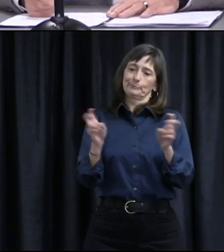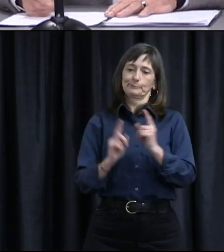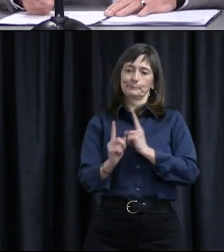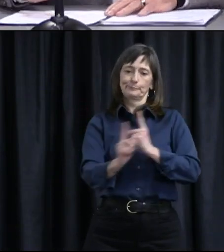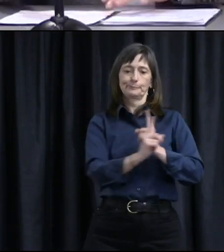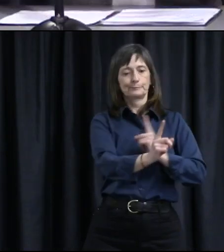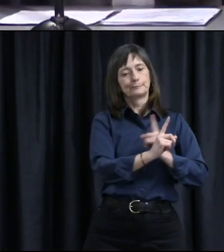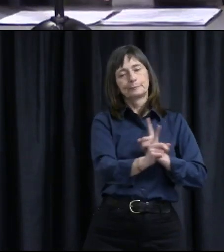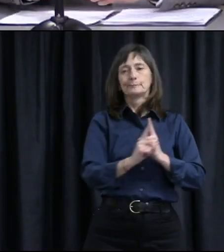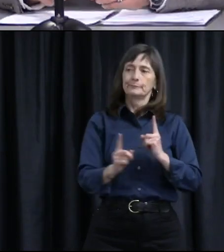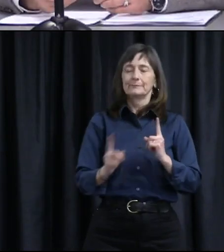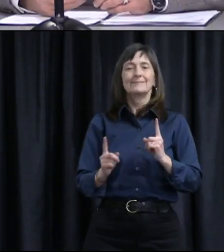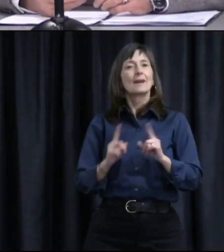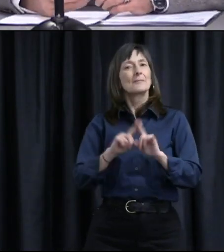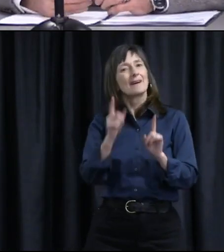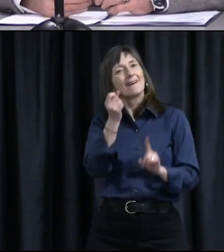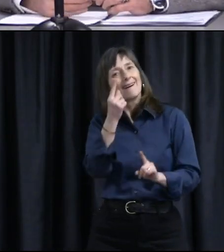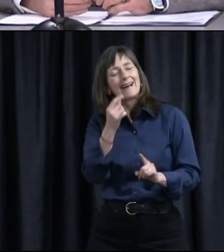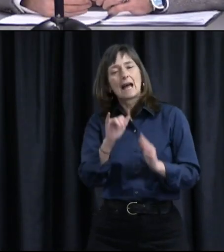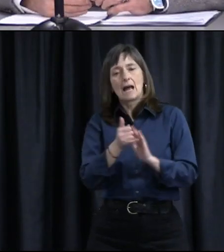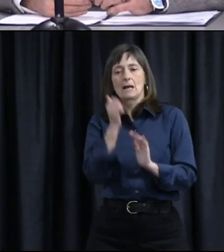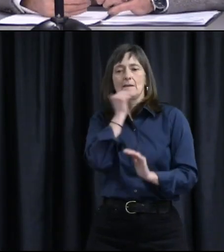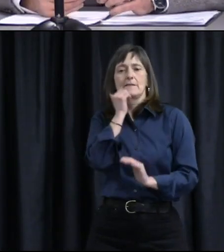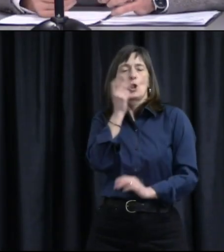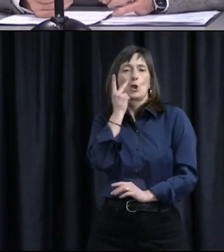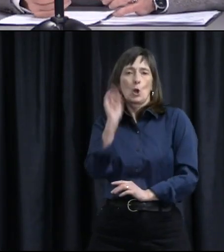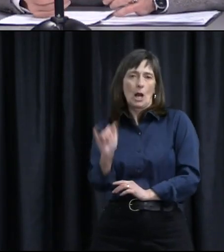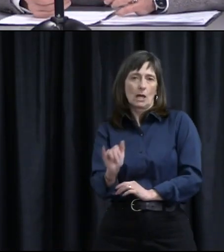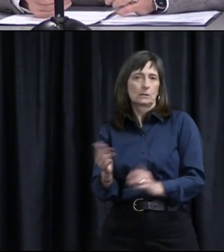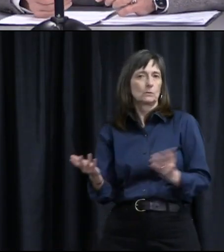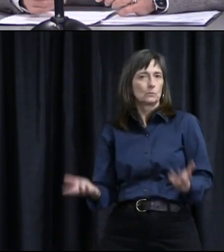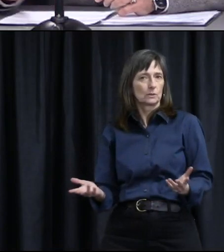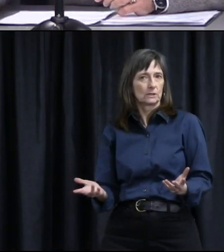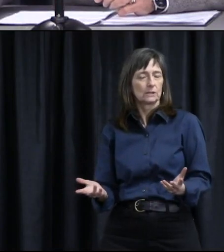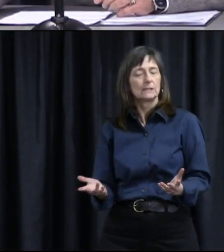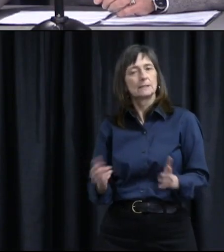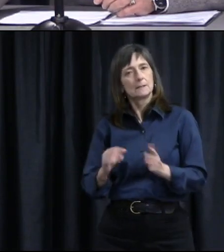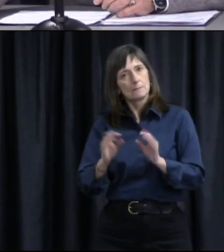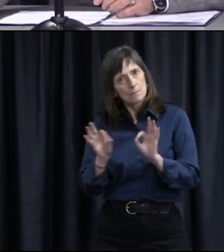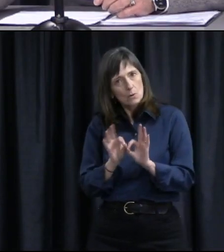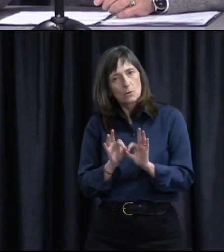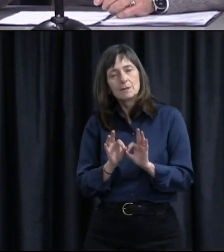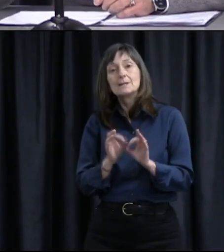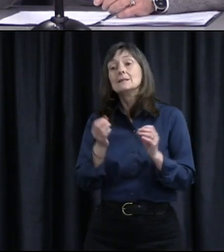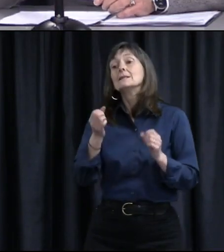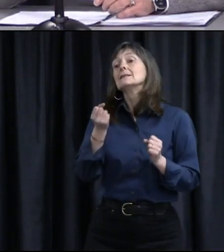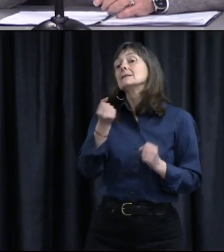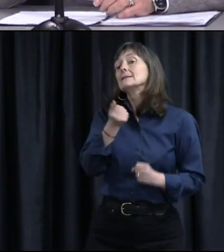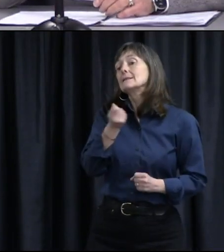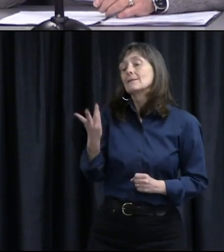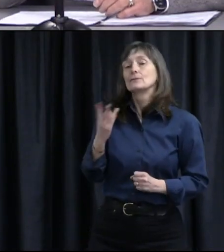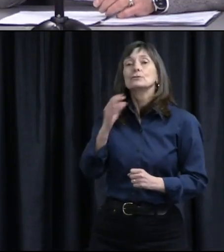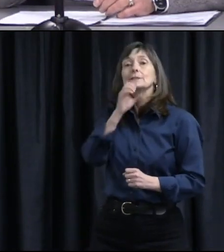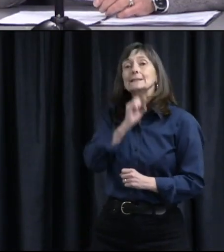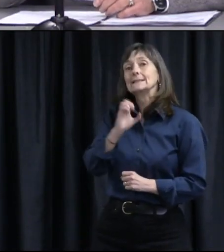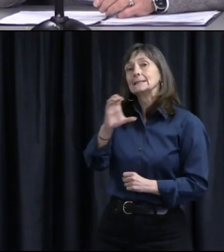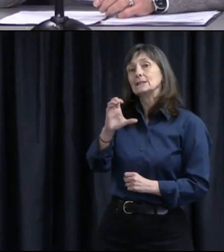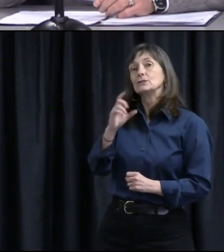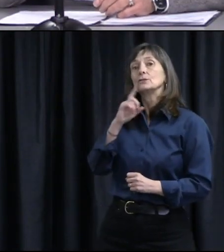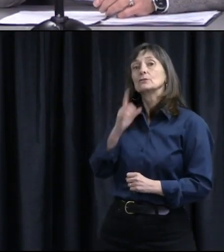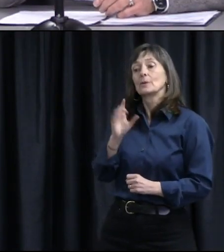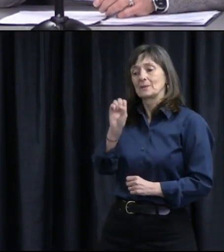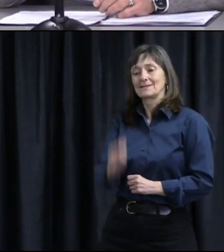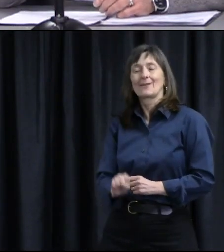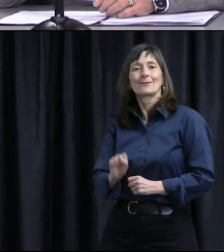need to translate that into everyday actions. We've got a significant number of returning seniors coming from southern